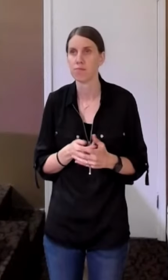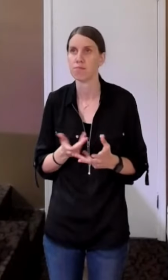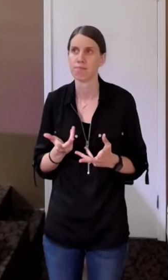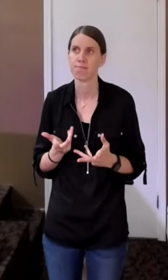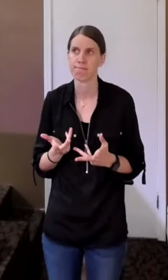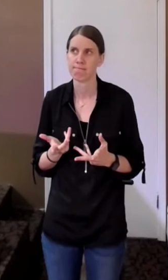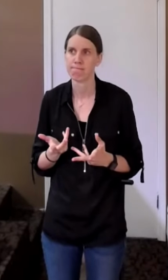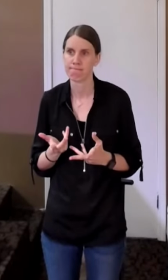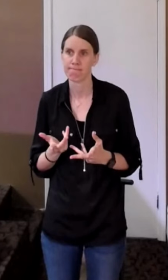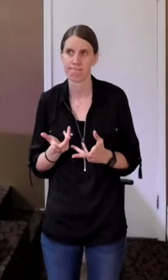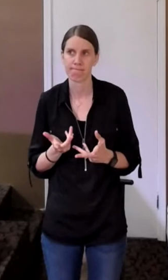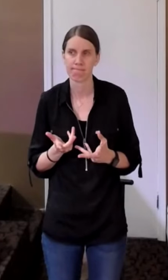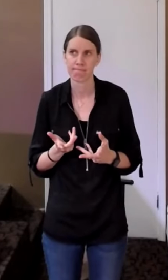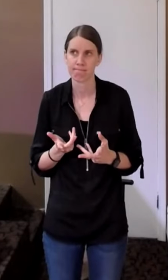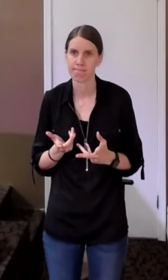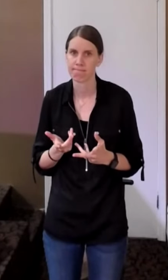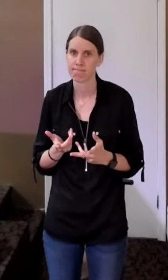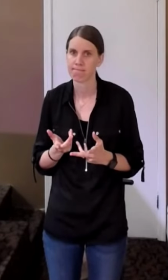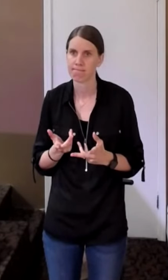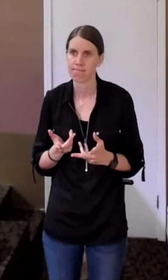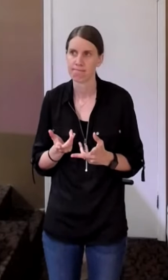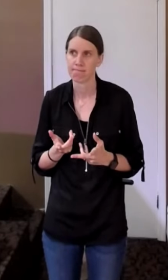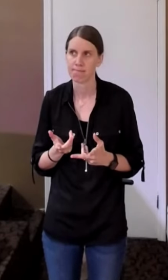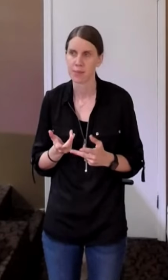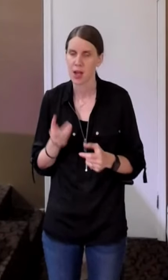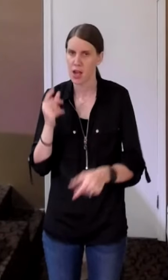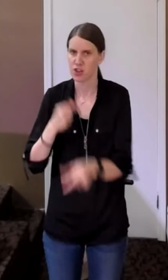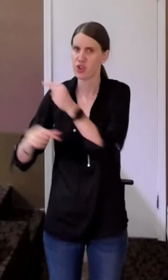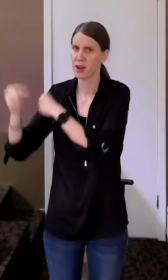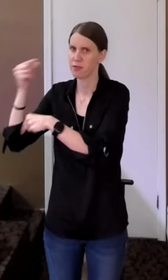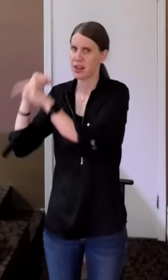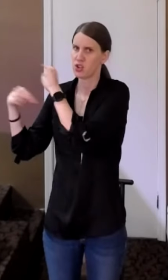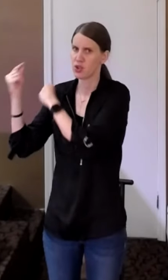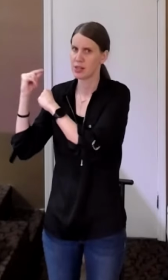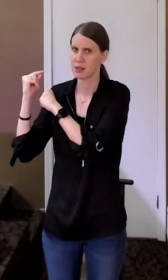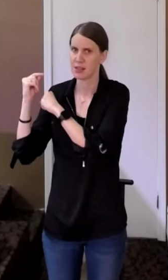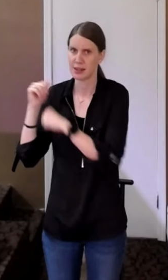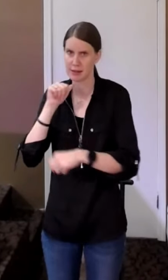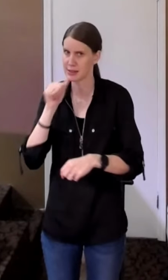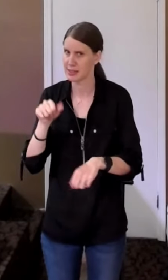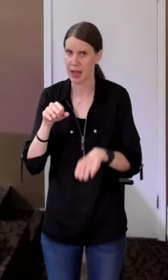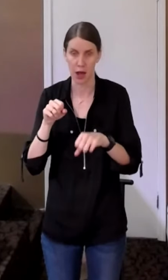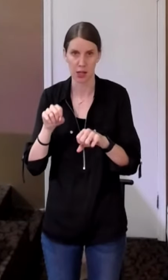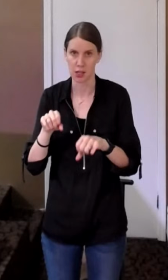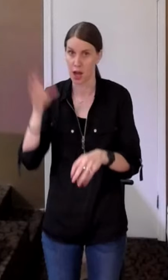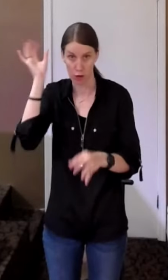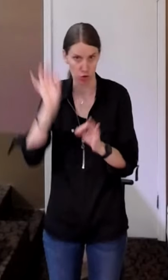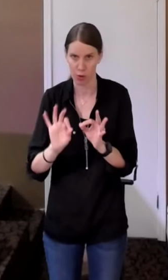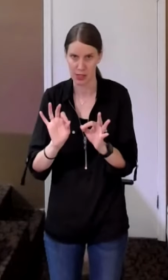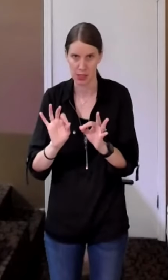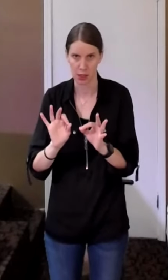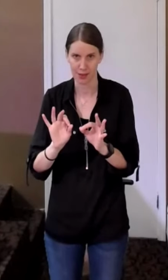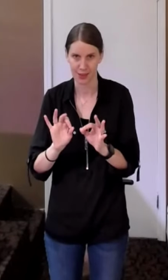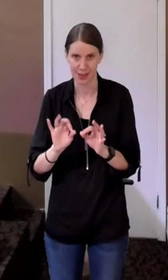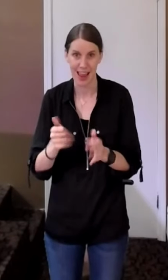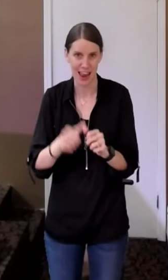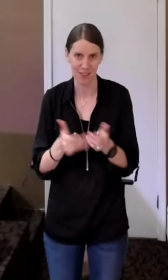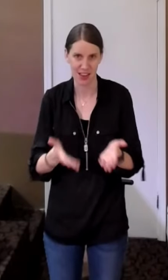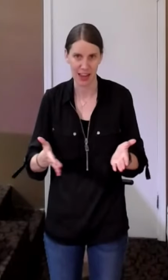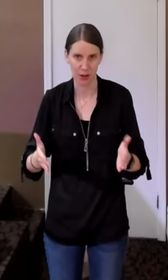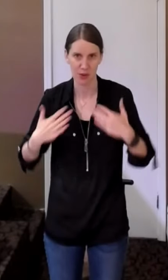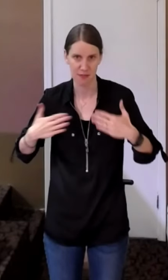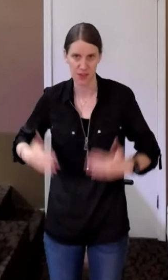that in a lot of generations past, it wasn't an option because everything was physical labor.